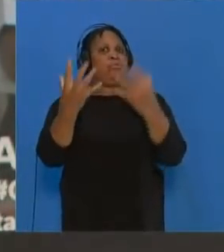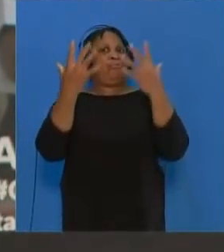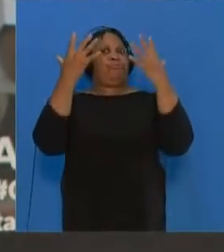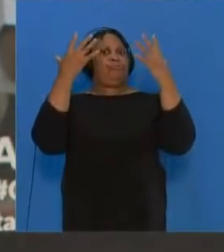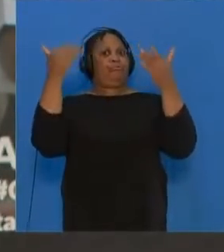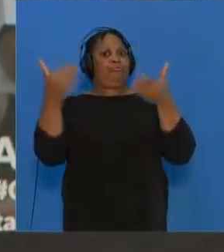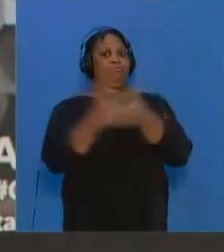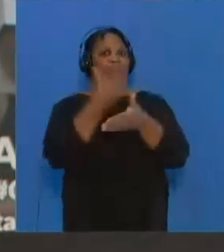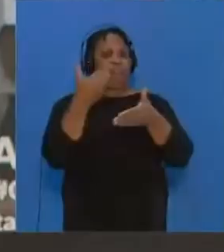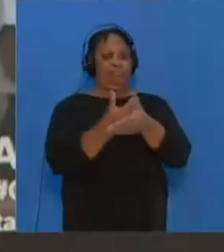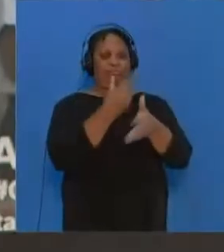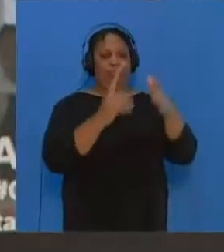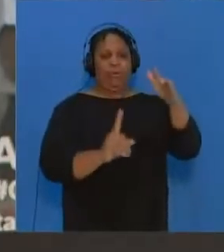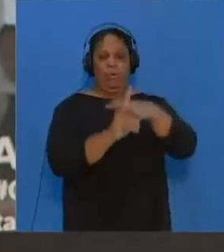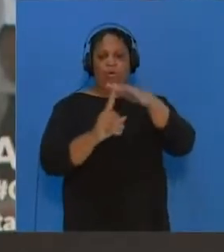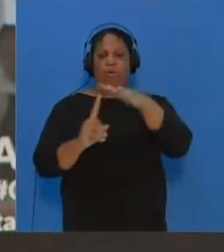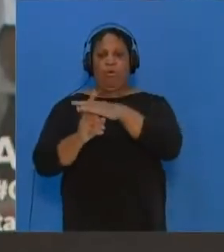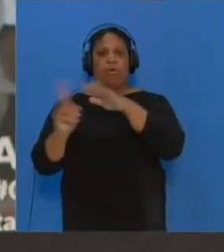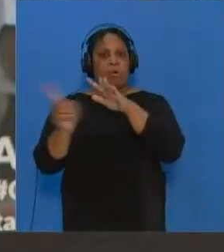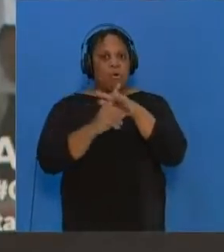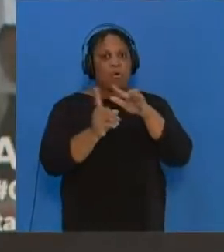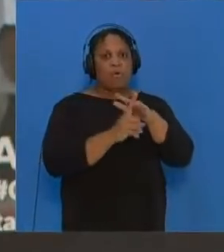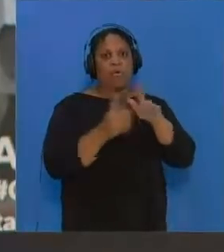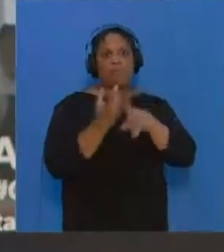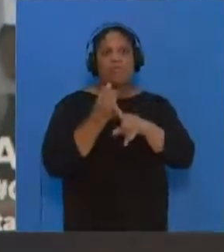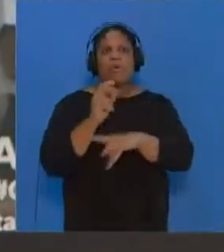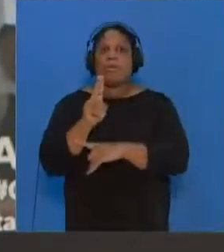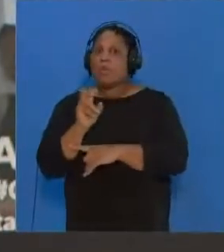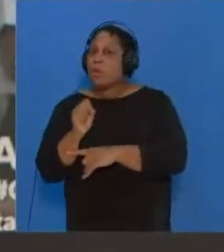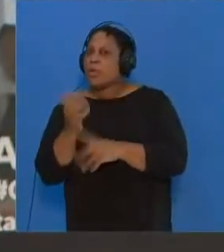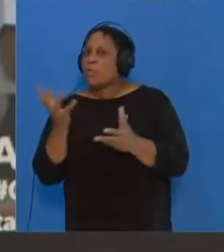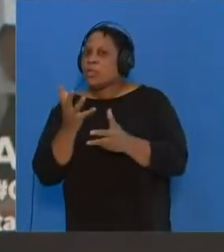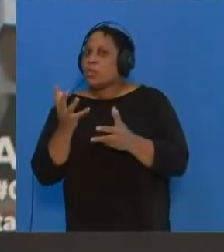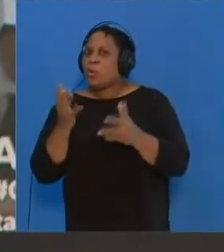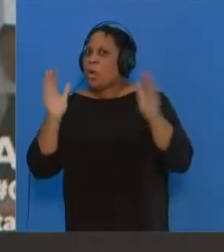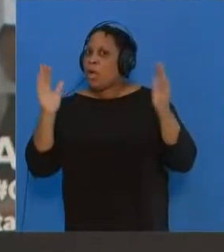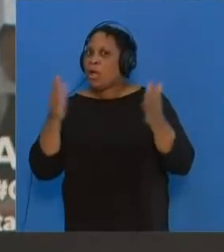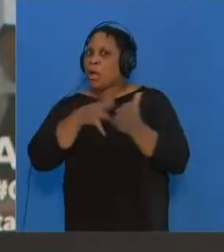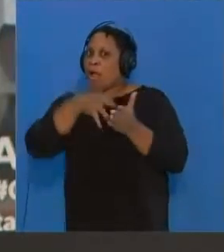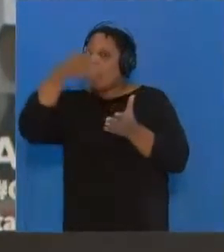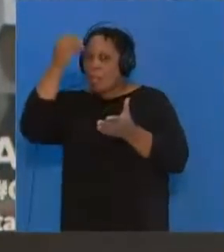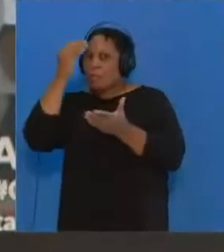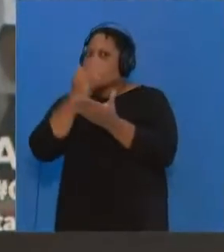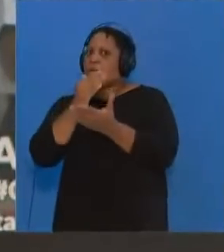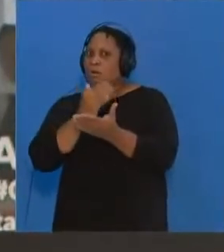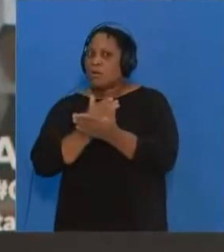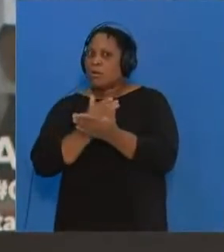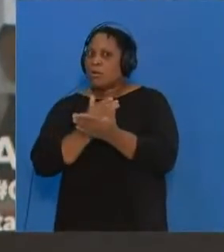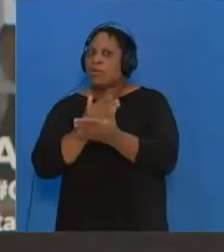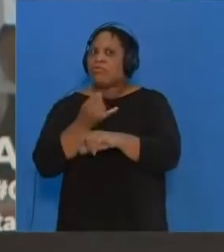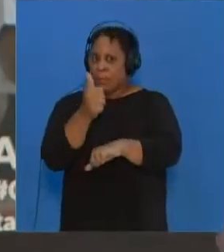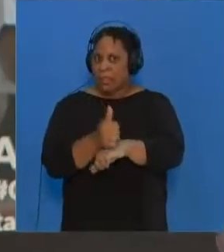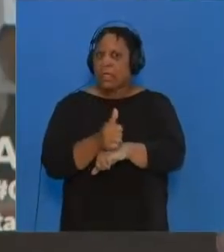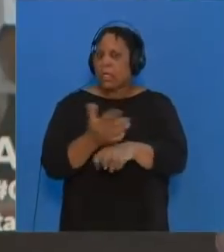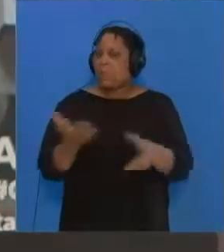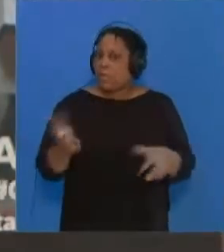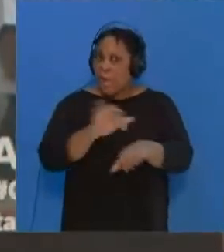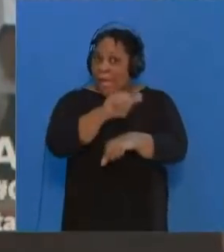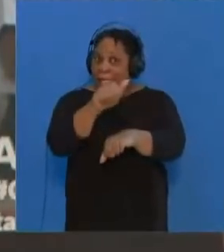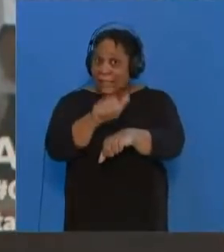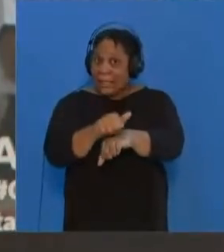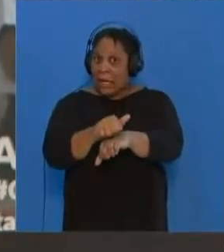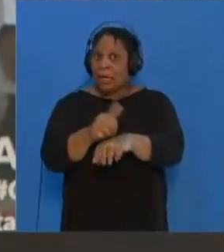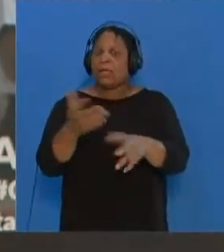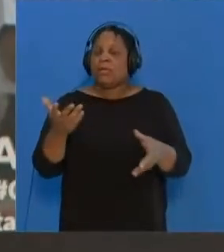40 new infections from the United States. What can Bermuda learn from the Antigua's experience? By having